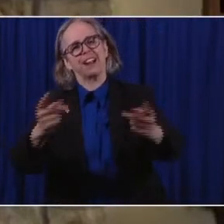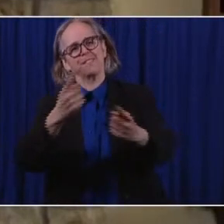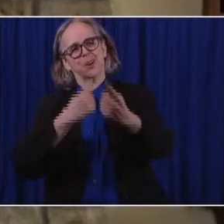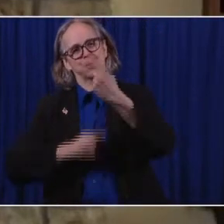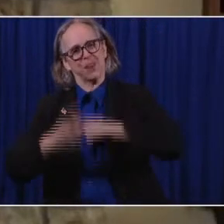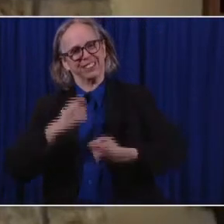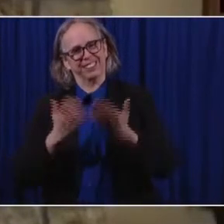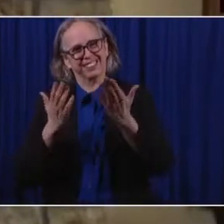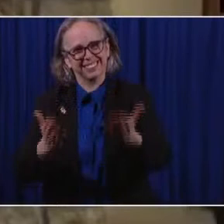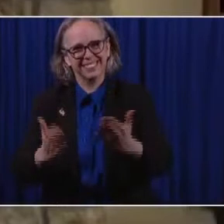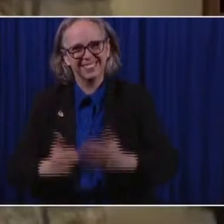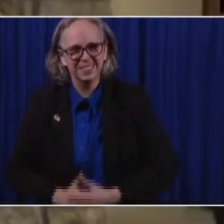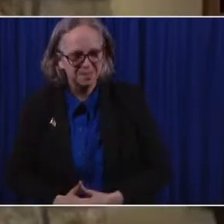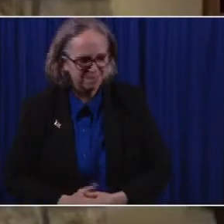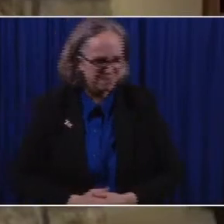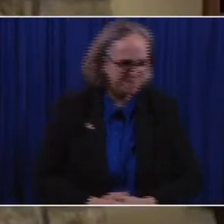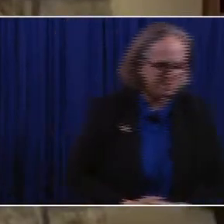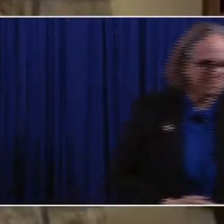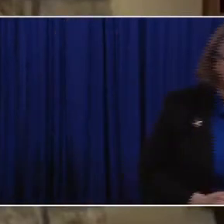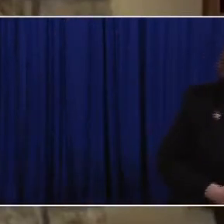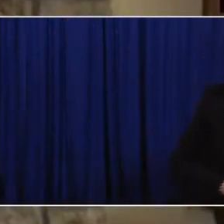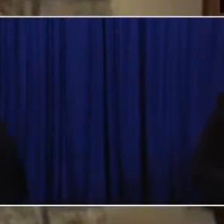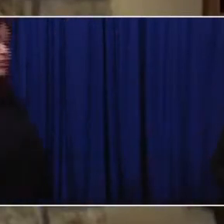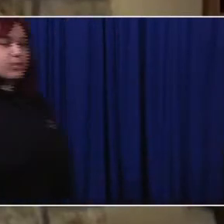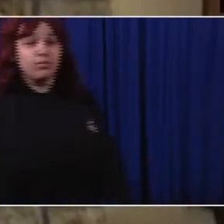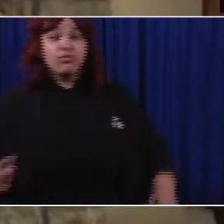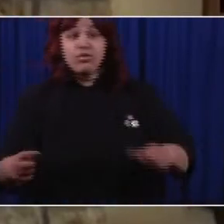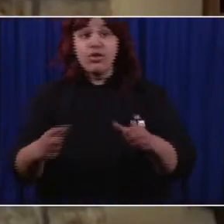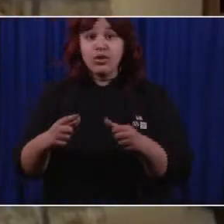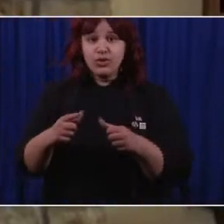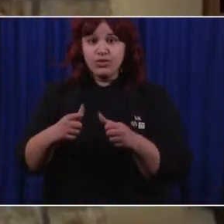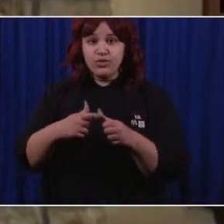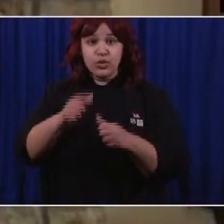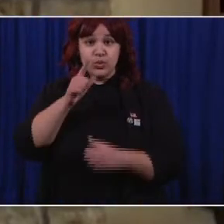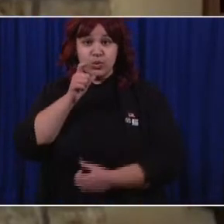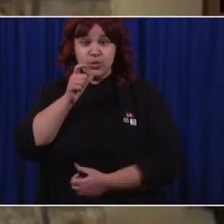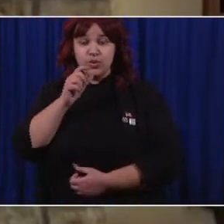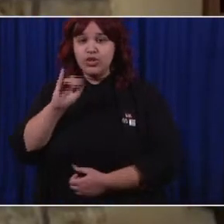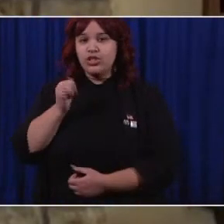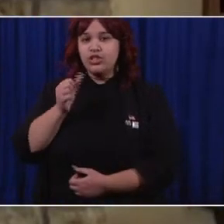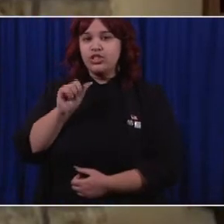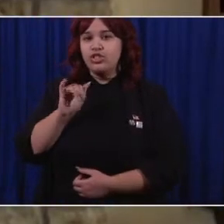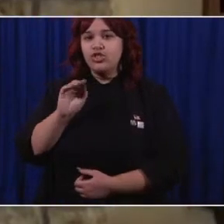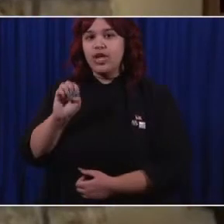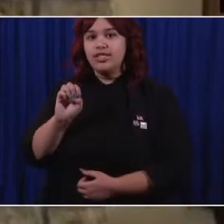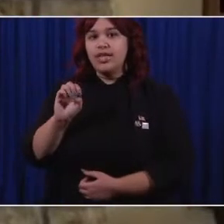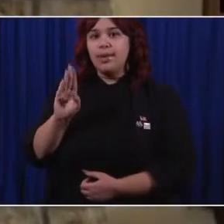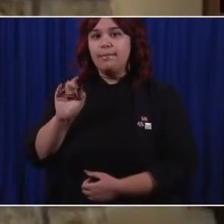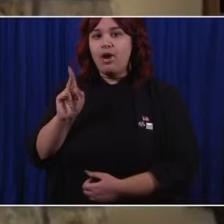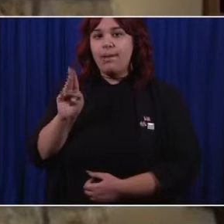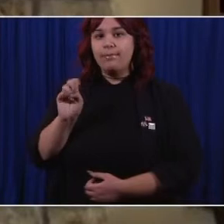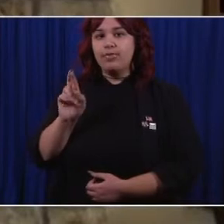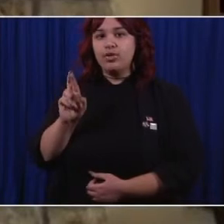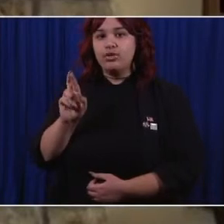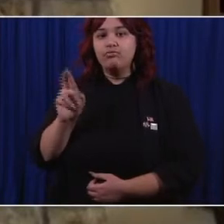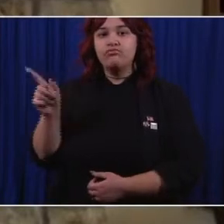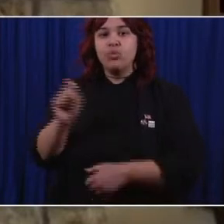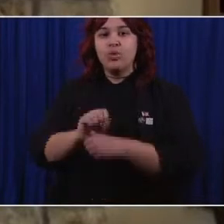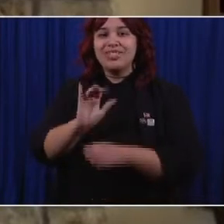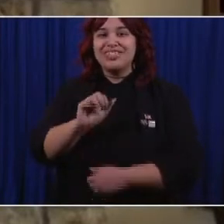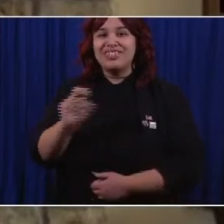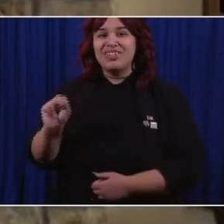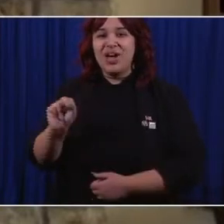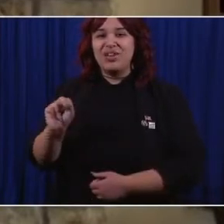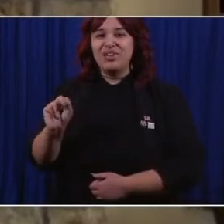Governor, first question today belongs to Jesse Balmer from the Cincinnati Enquirer. Hello, Governor. My Afternoon, question Jesse. Good